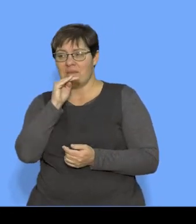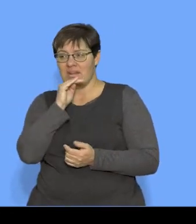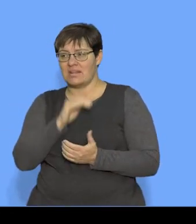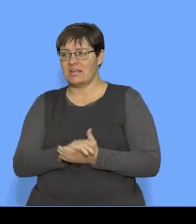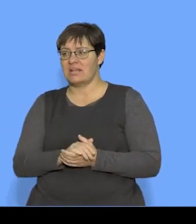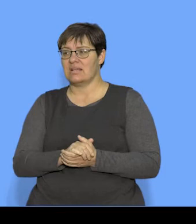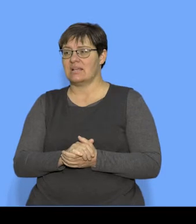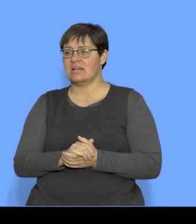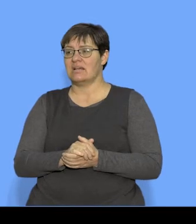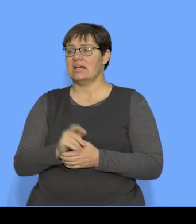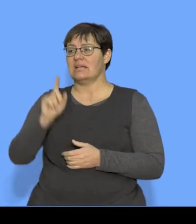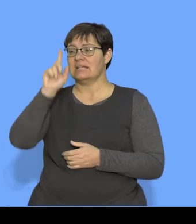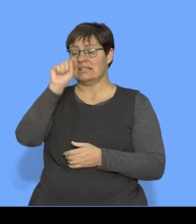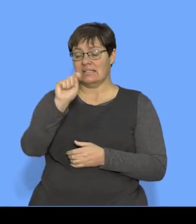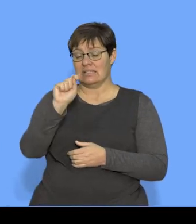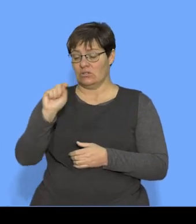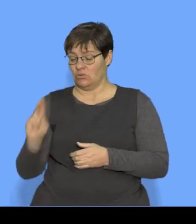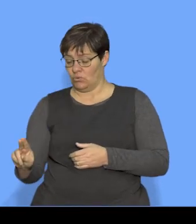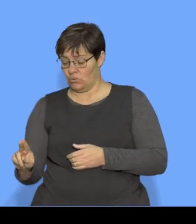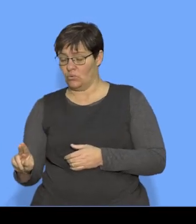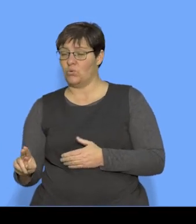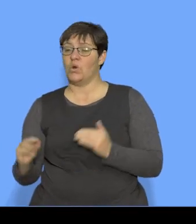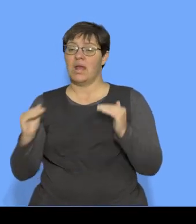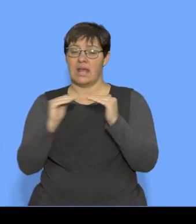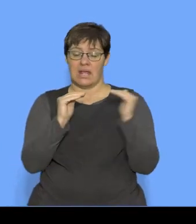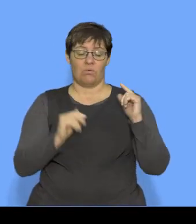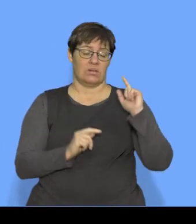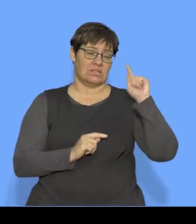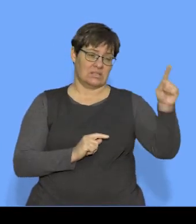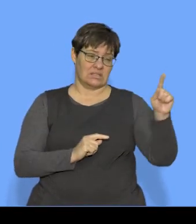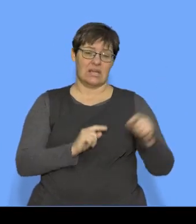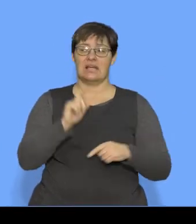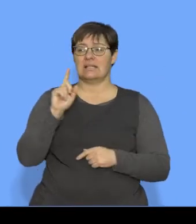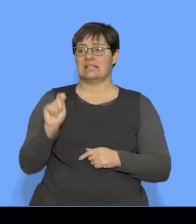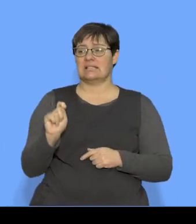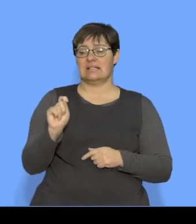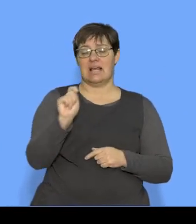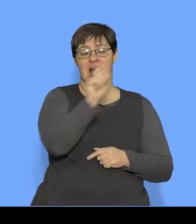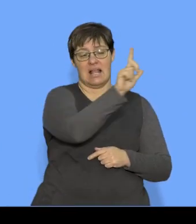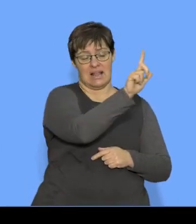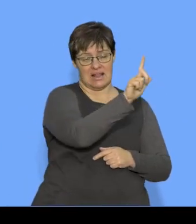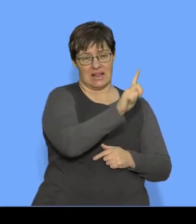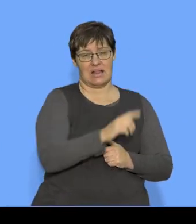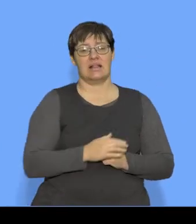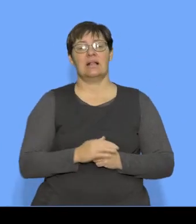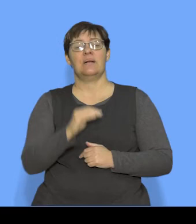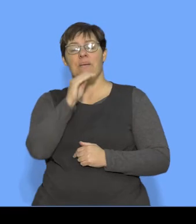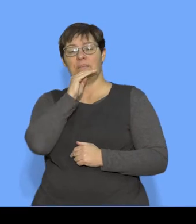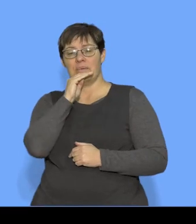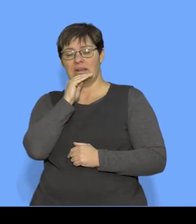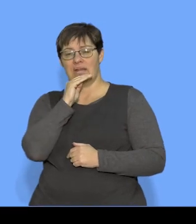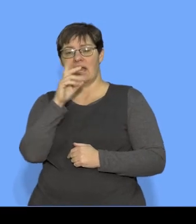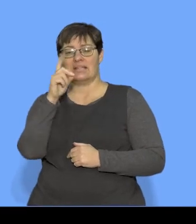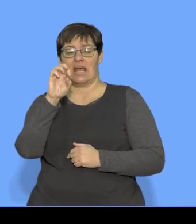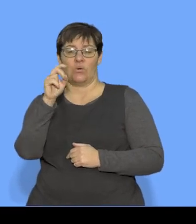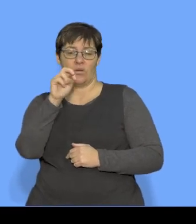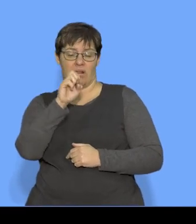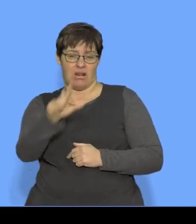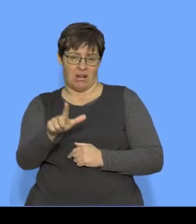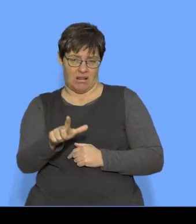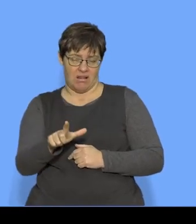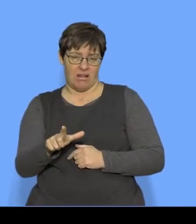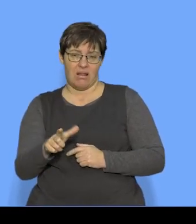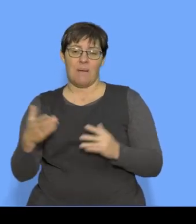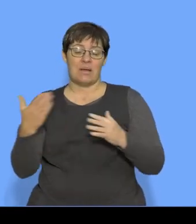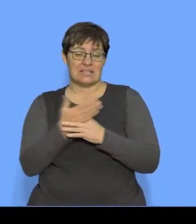that TU is equals to TL, which will make it diagonals